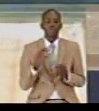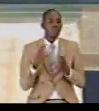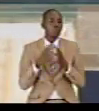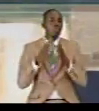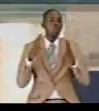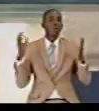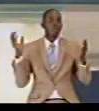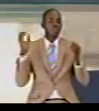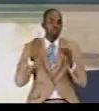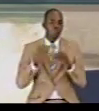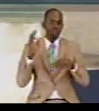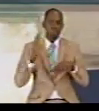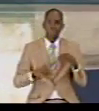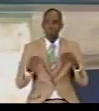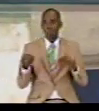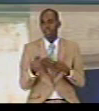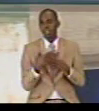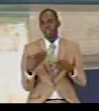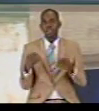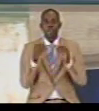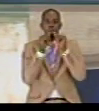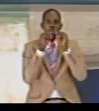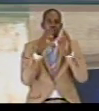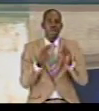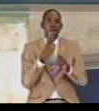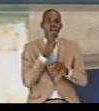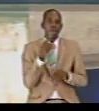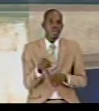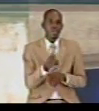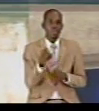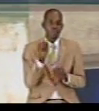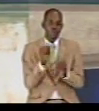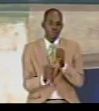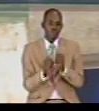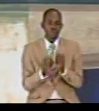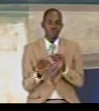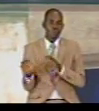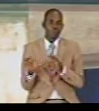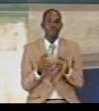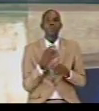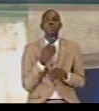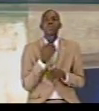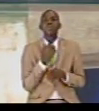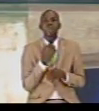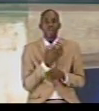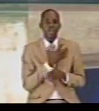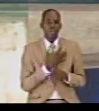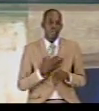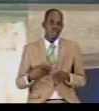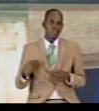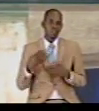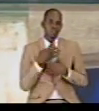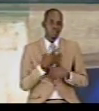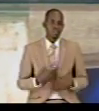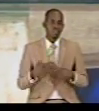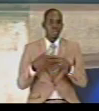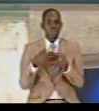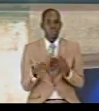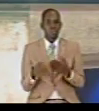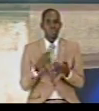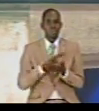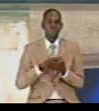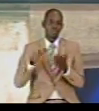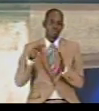sin. Blessed are they which do hunger and thirst after